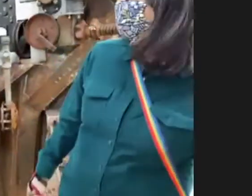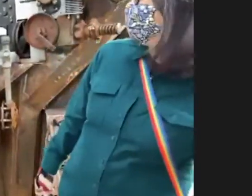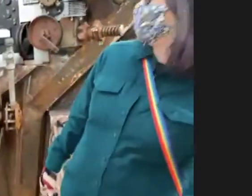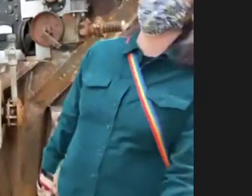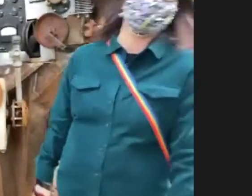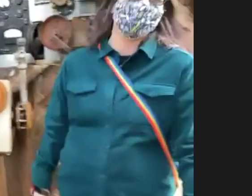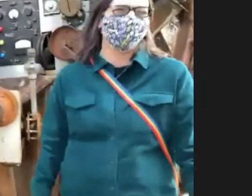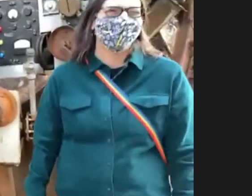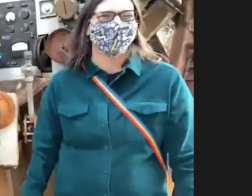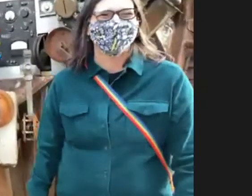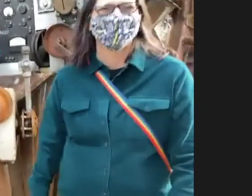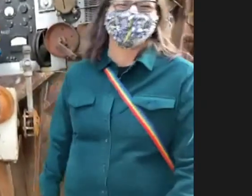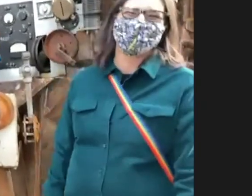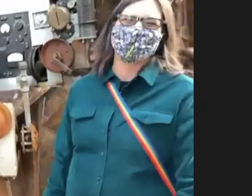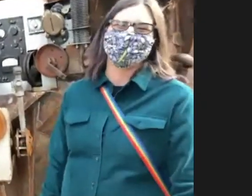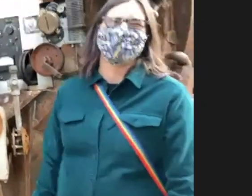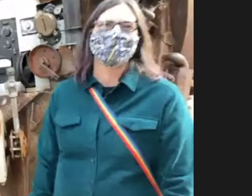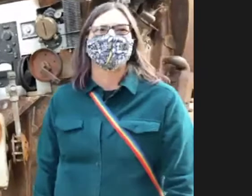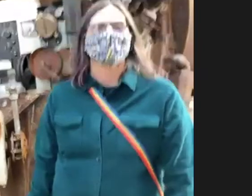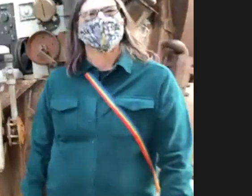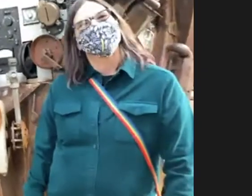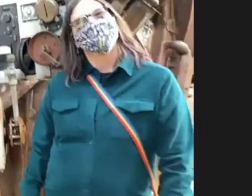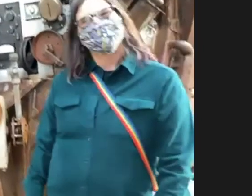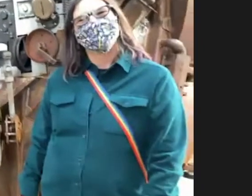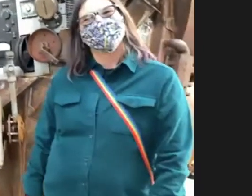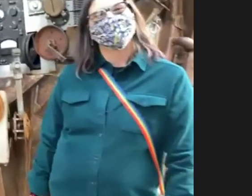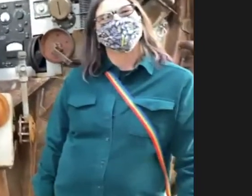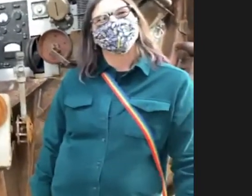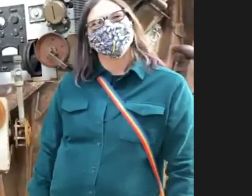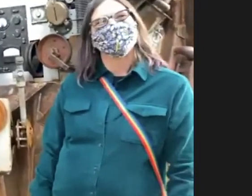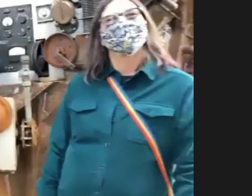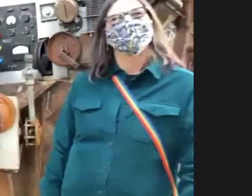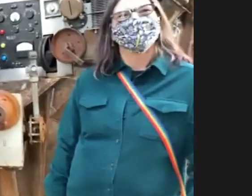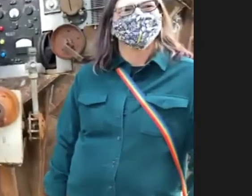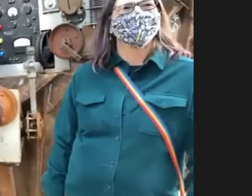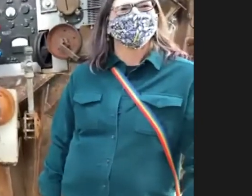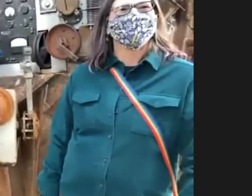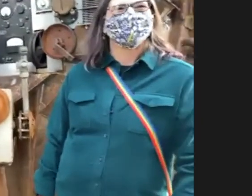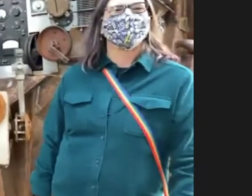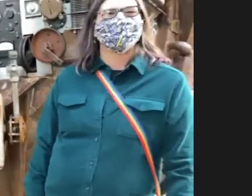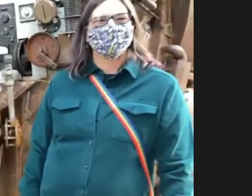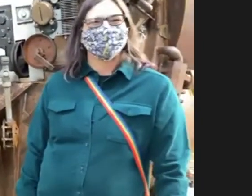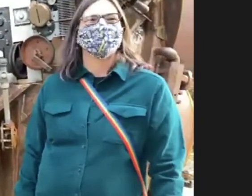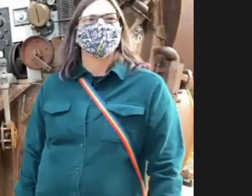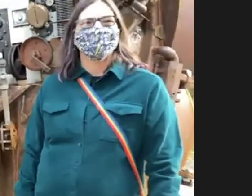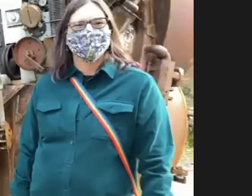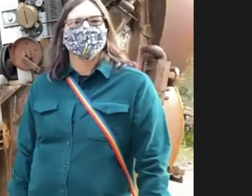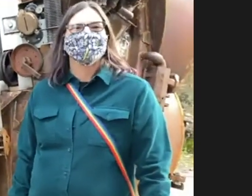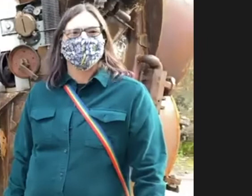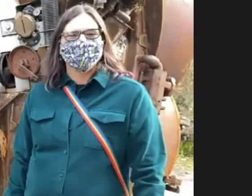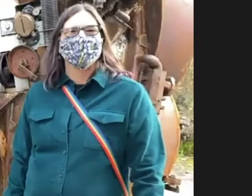the R words. Awesome. Well, thank you so much. This has been really awesome just to tour this